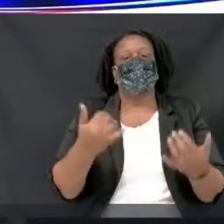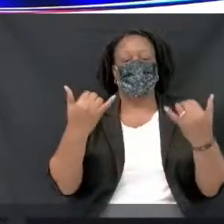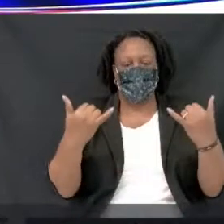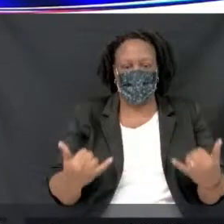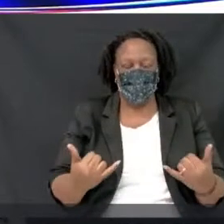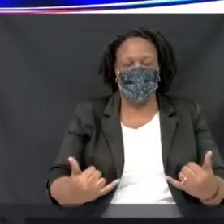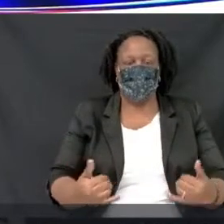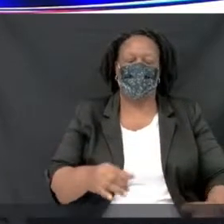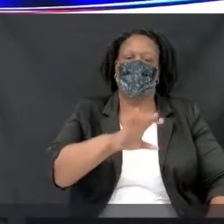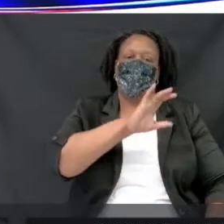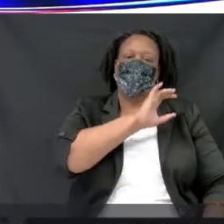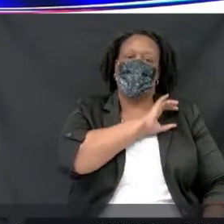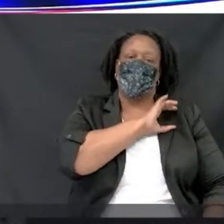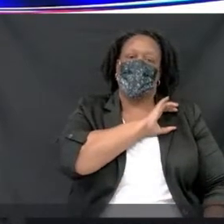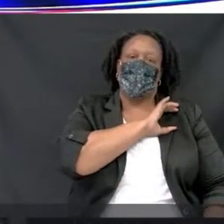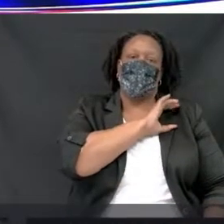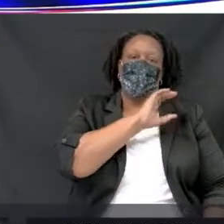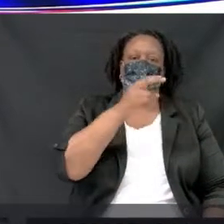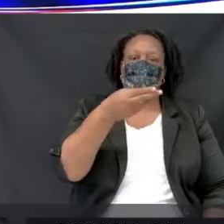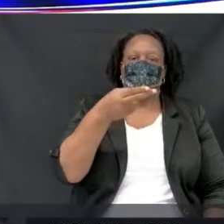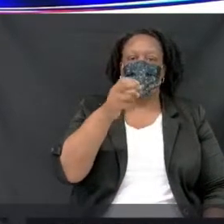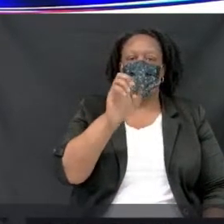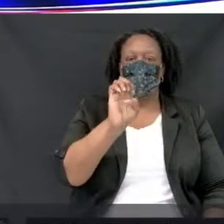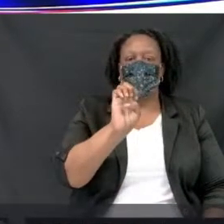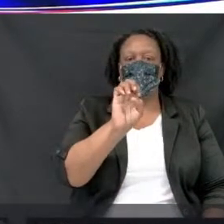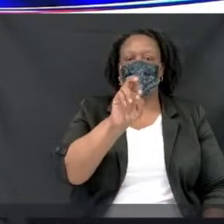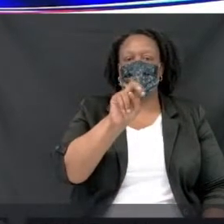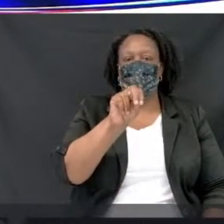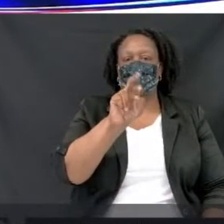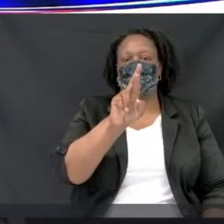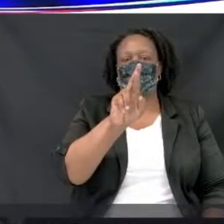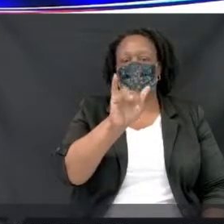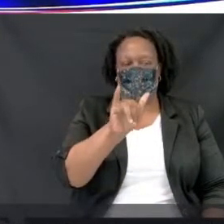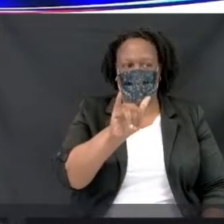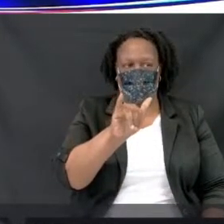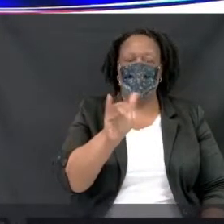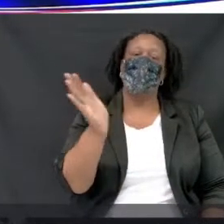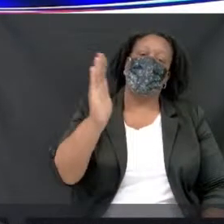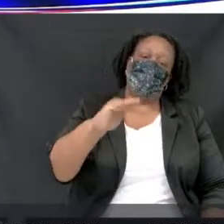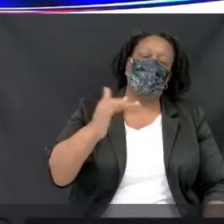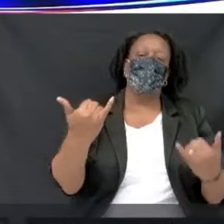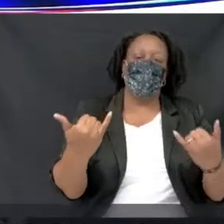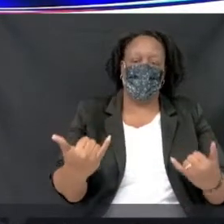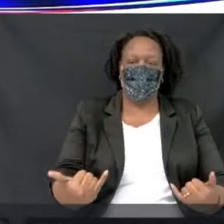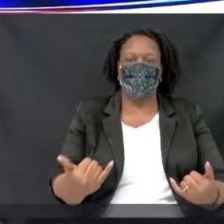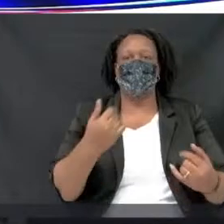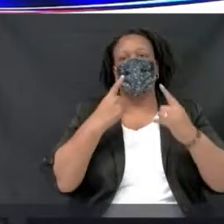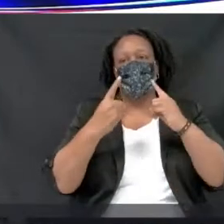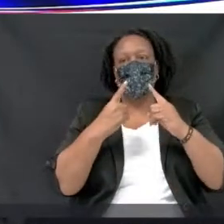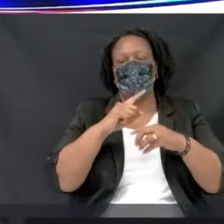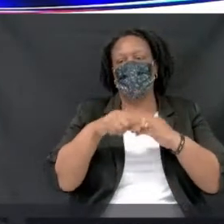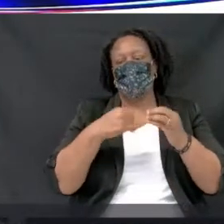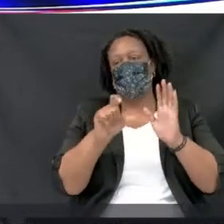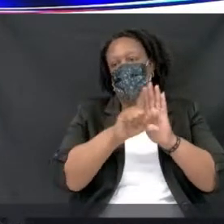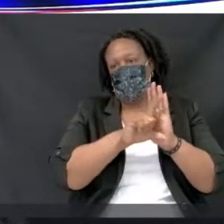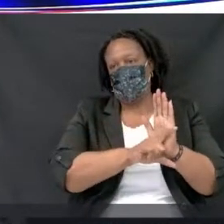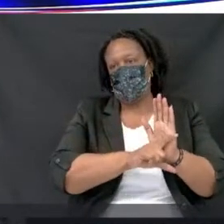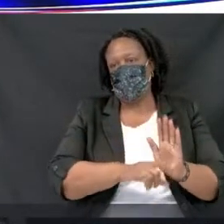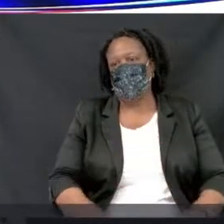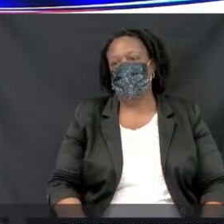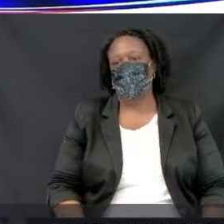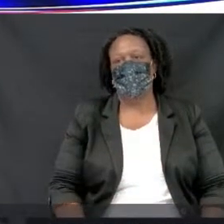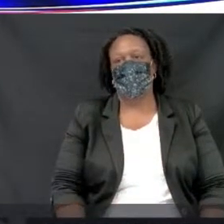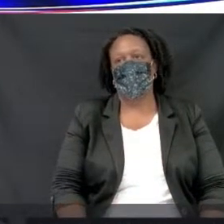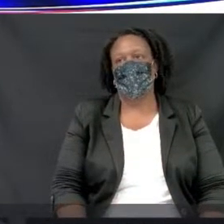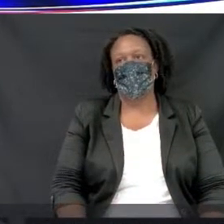I now invite Superintendent Cromwell Henry. Superintendent, of the Royal St. Christopher and Nevis Police Force to